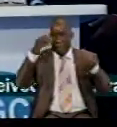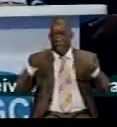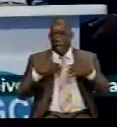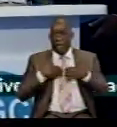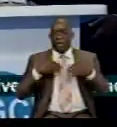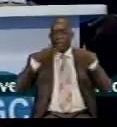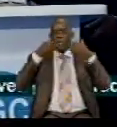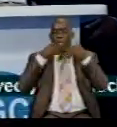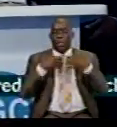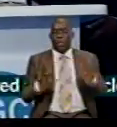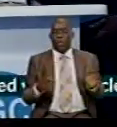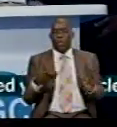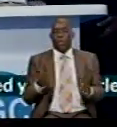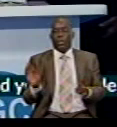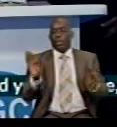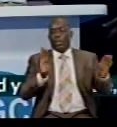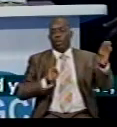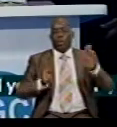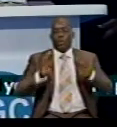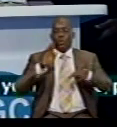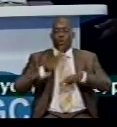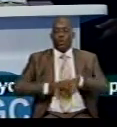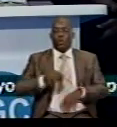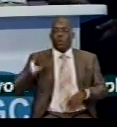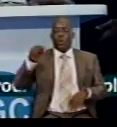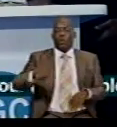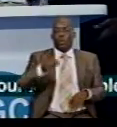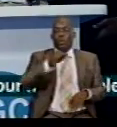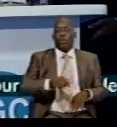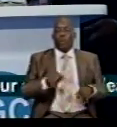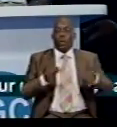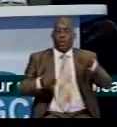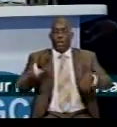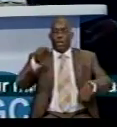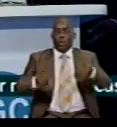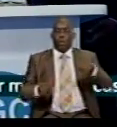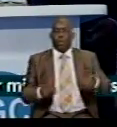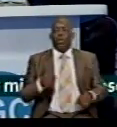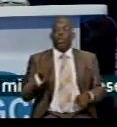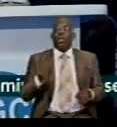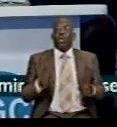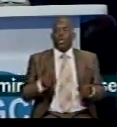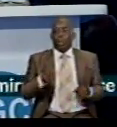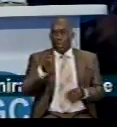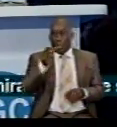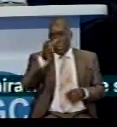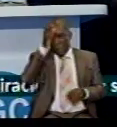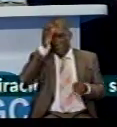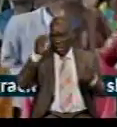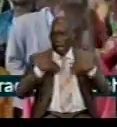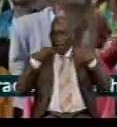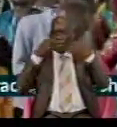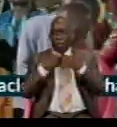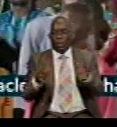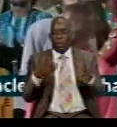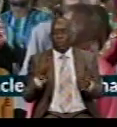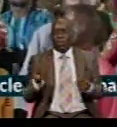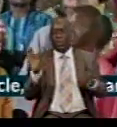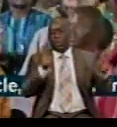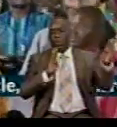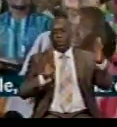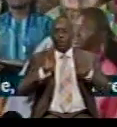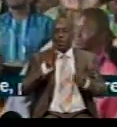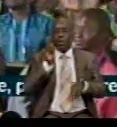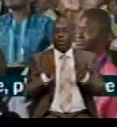lameness. Satan a perdu la battle. Satan has lost the battle on paralysis. Satan a perdu la battle. Satan has lost the battle. Those who could not use